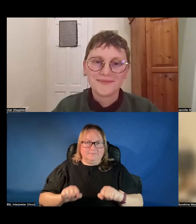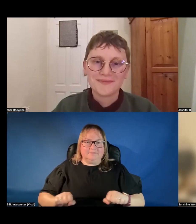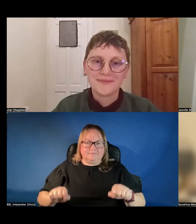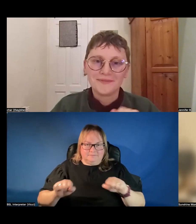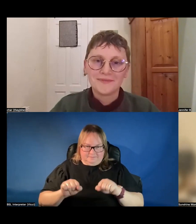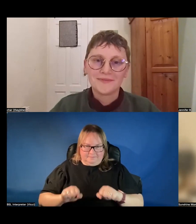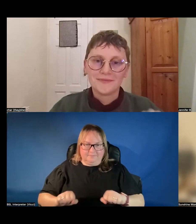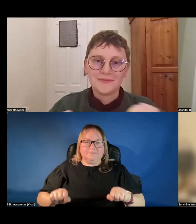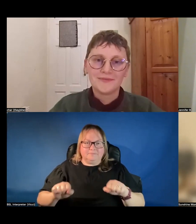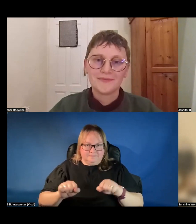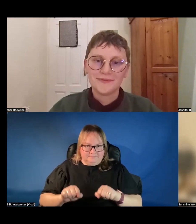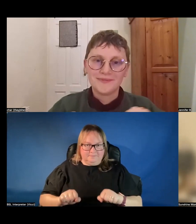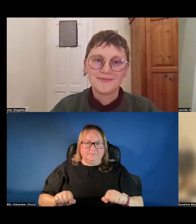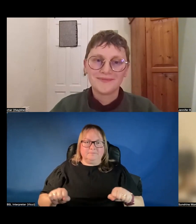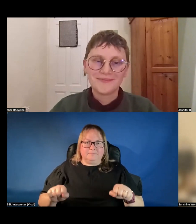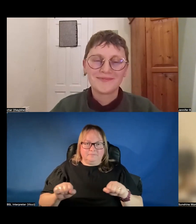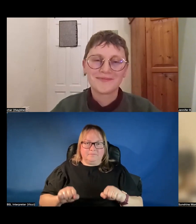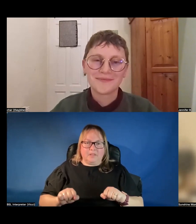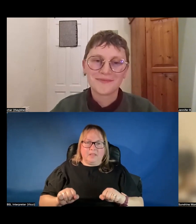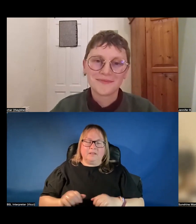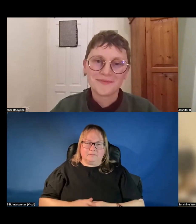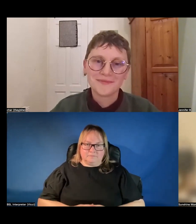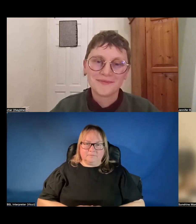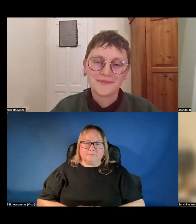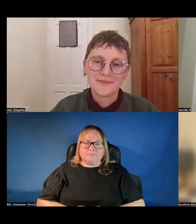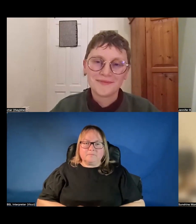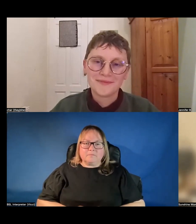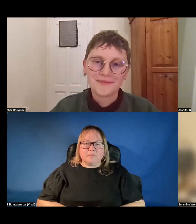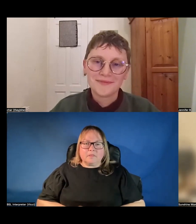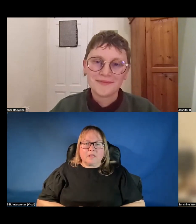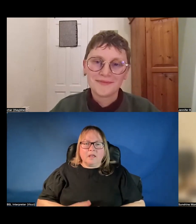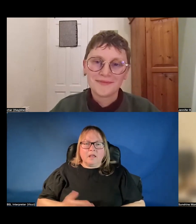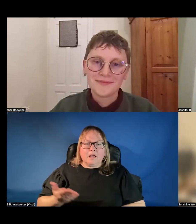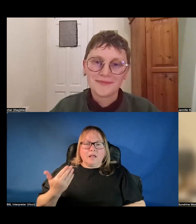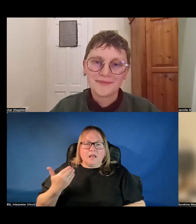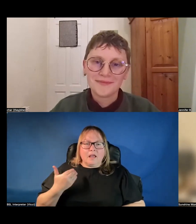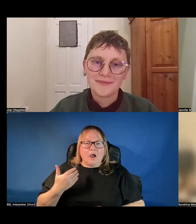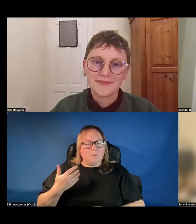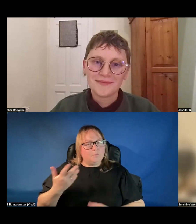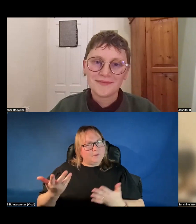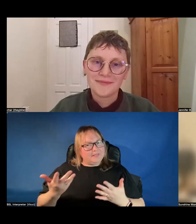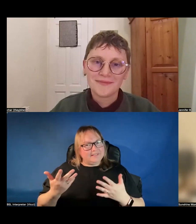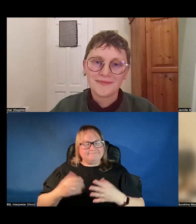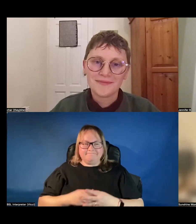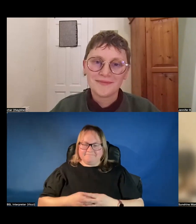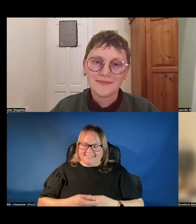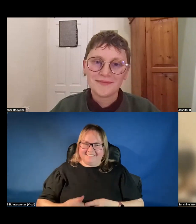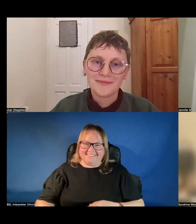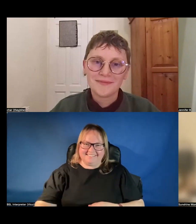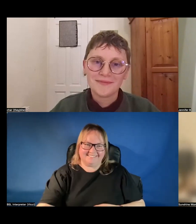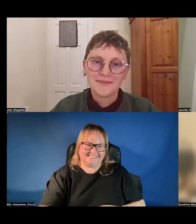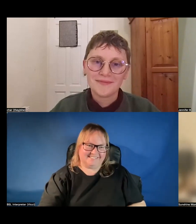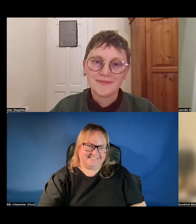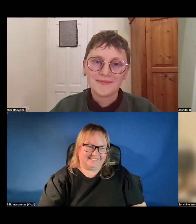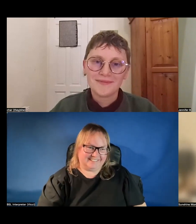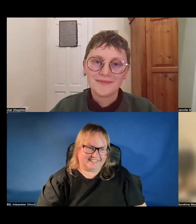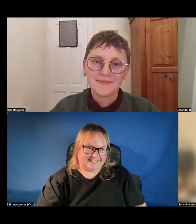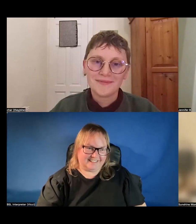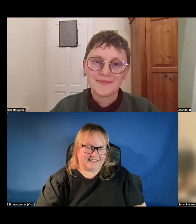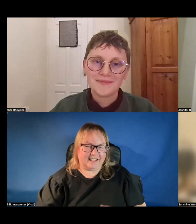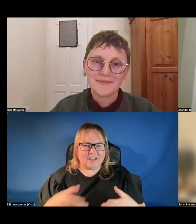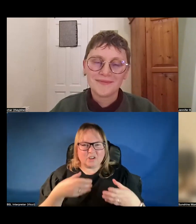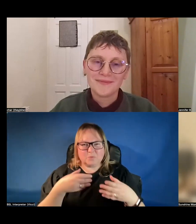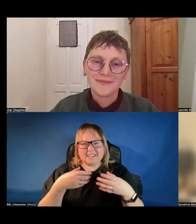Like this. And earlier I had fragmentation. That is another word for tonight, fragmentation.